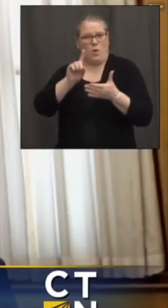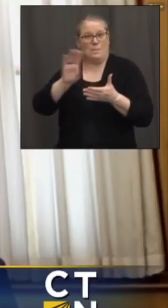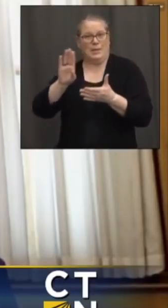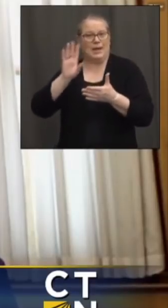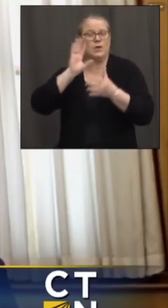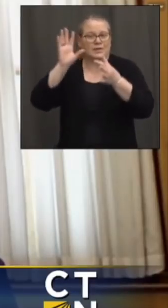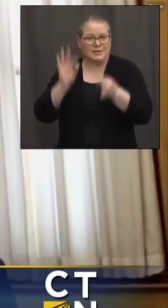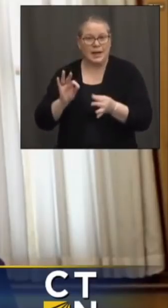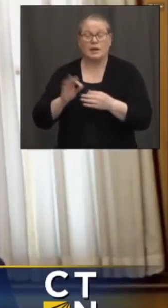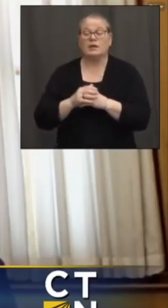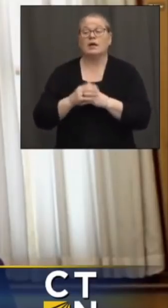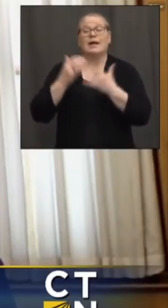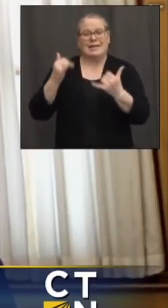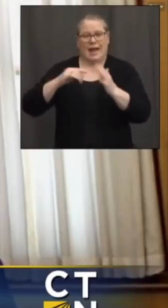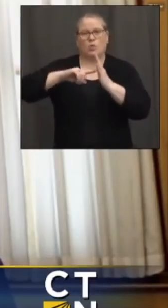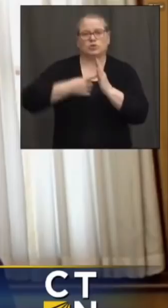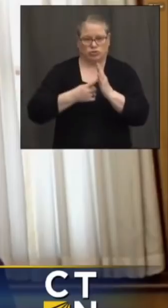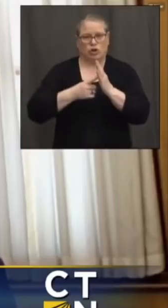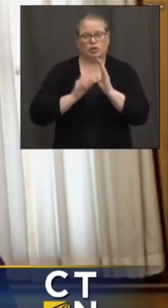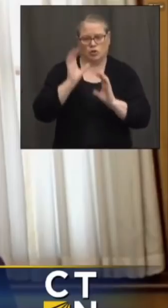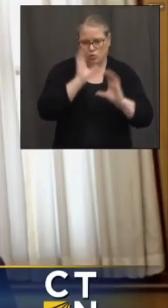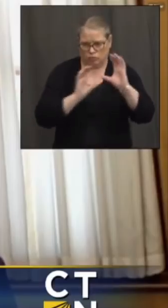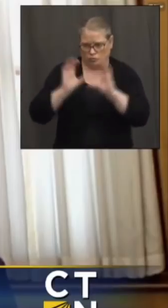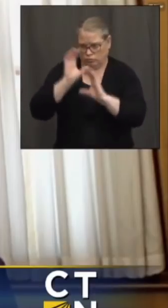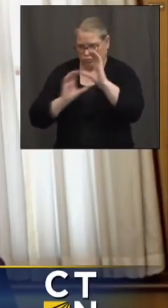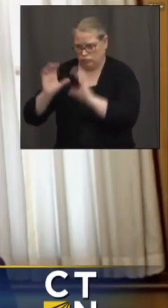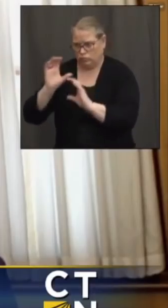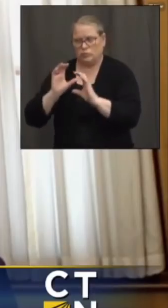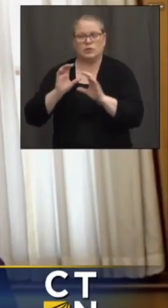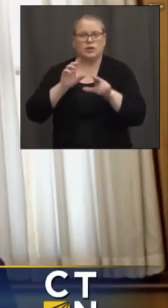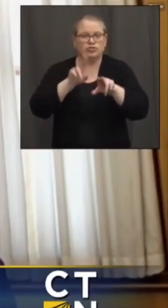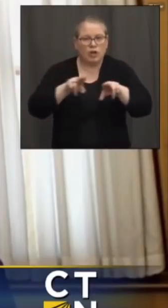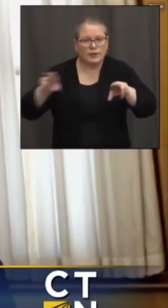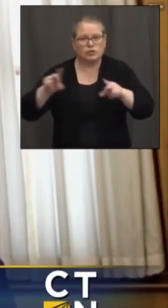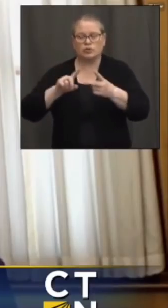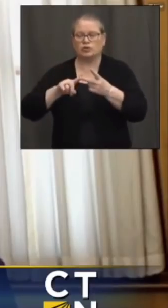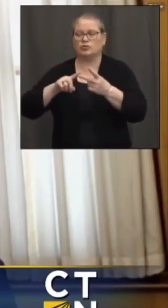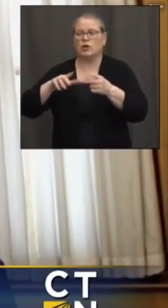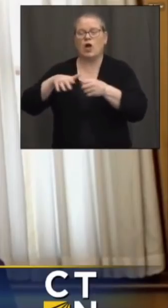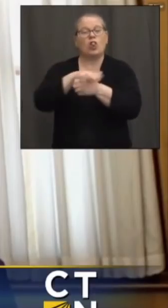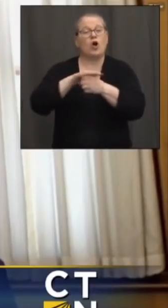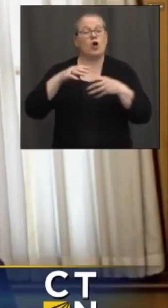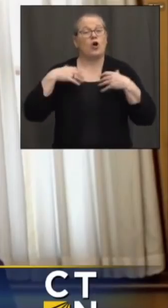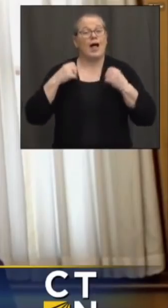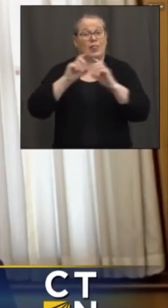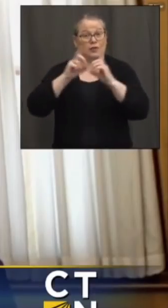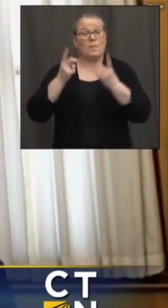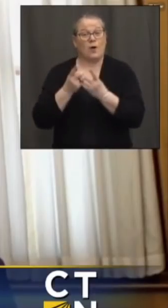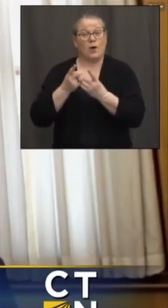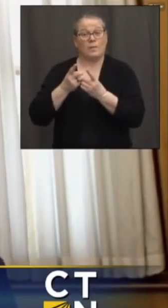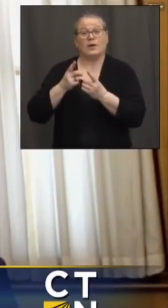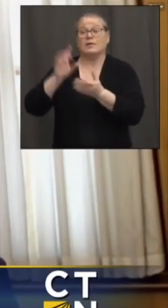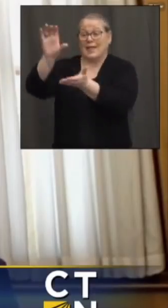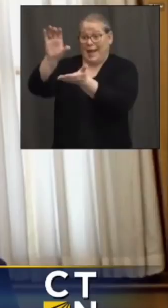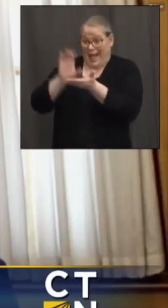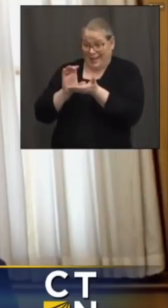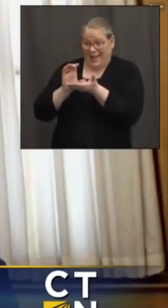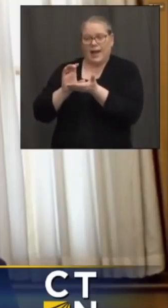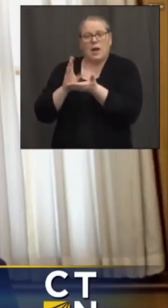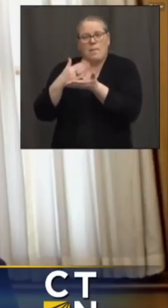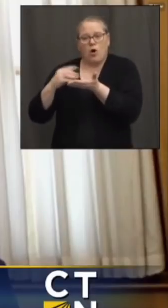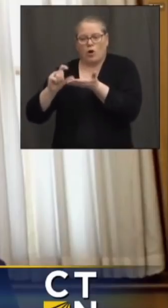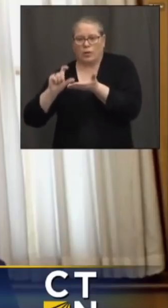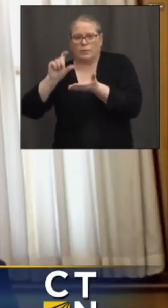both hospitals, local health departments. They're using portions of their allocation to go into those facilities and